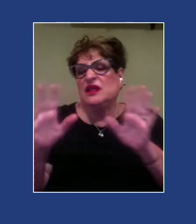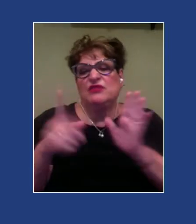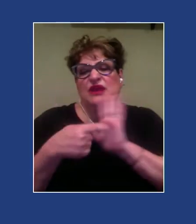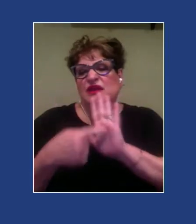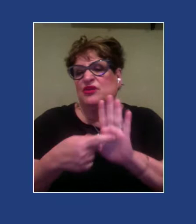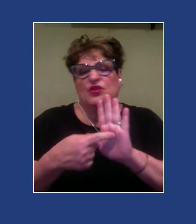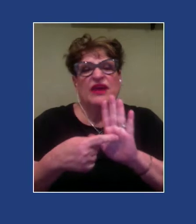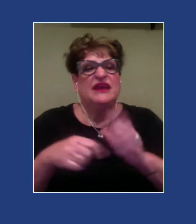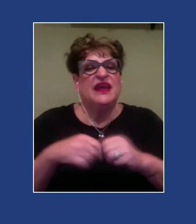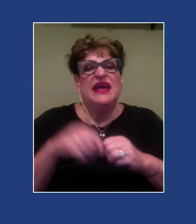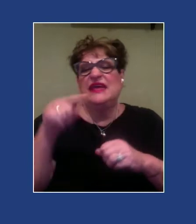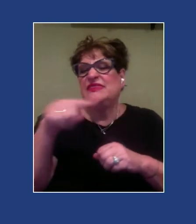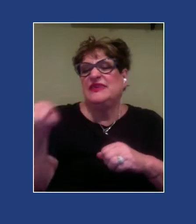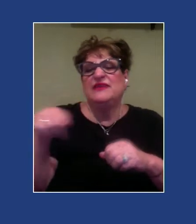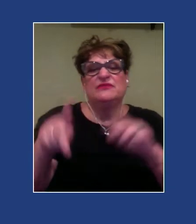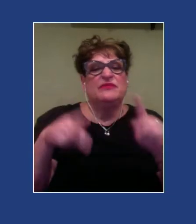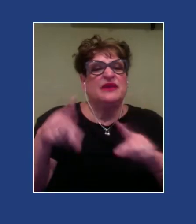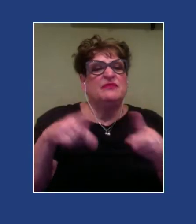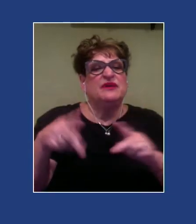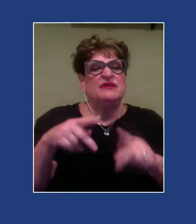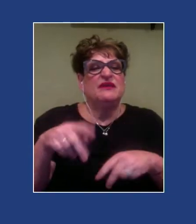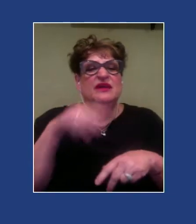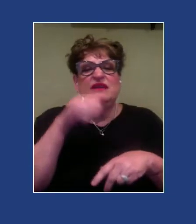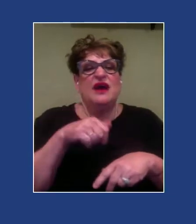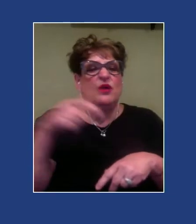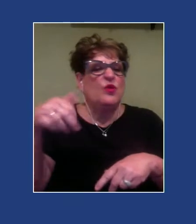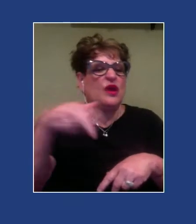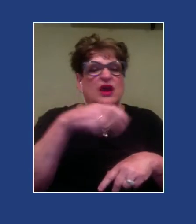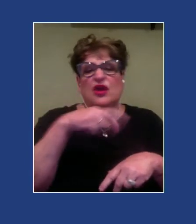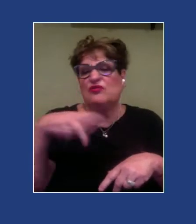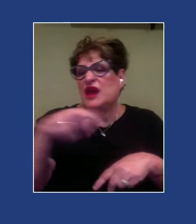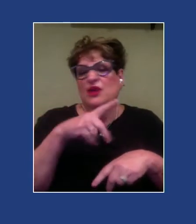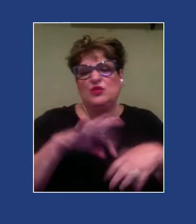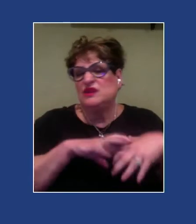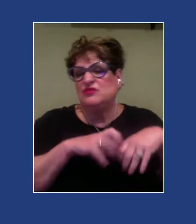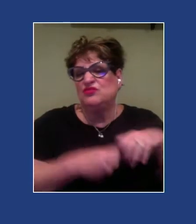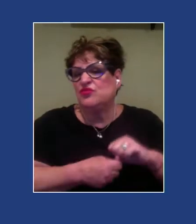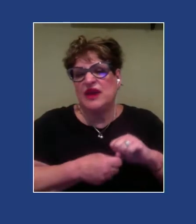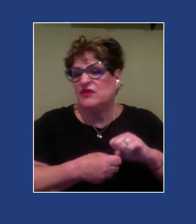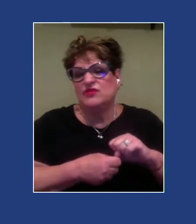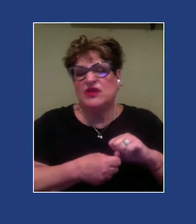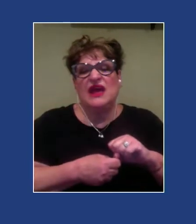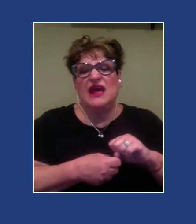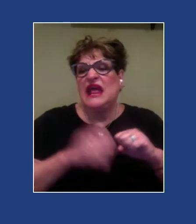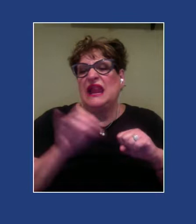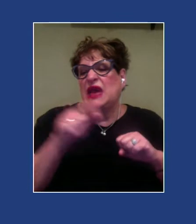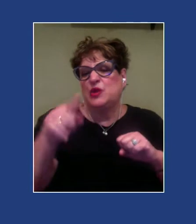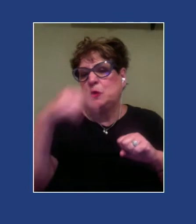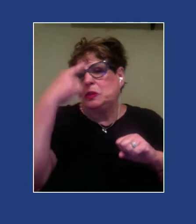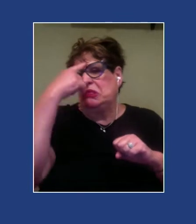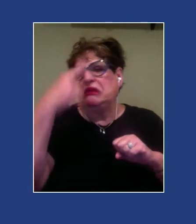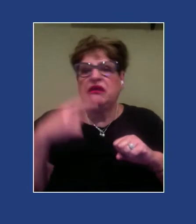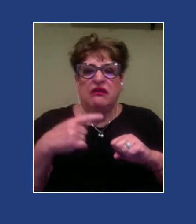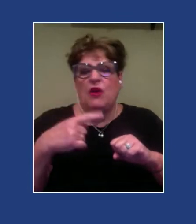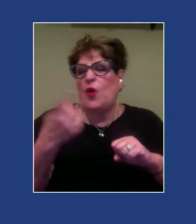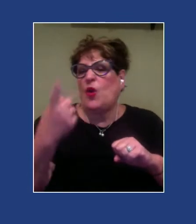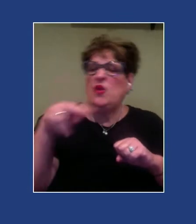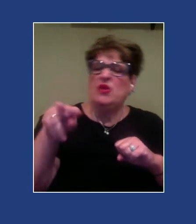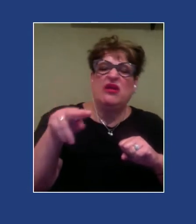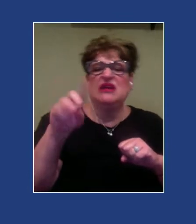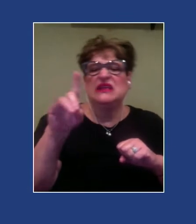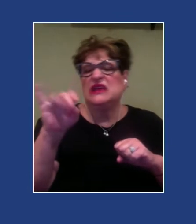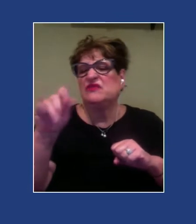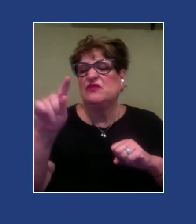beneficial. These people aren't necessarily walking around with some kind of crippling distress, the way that we conventionally think about gender dysphoria.